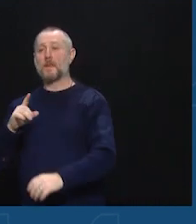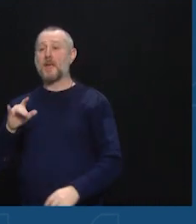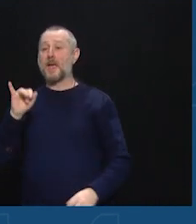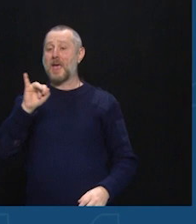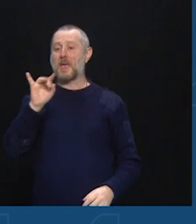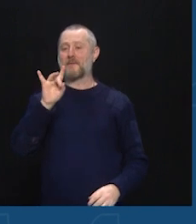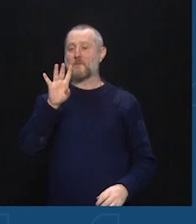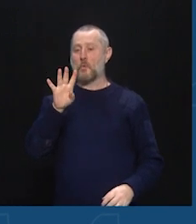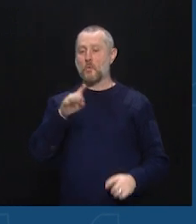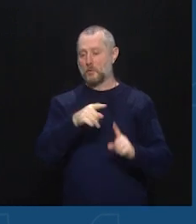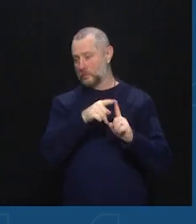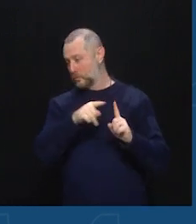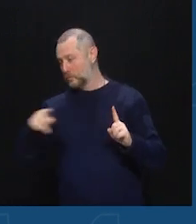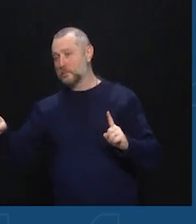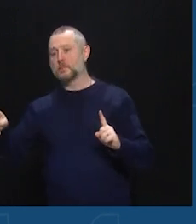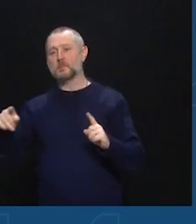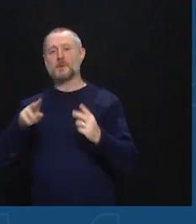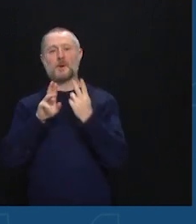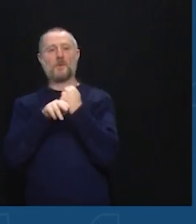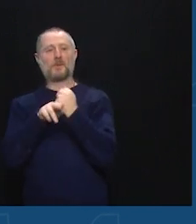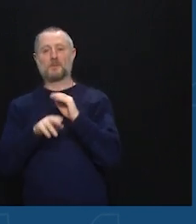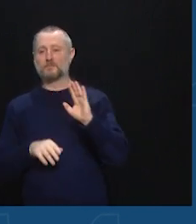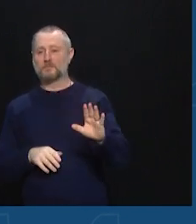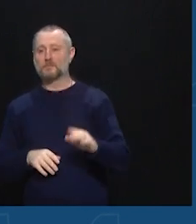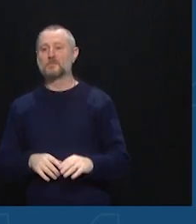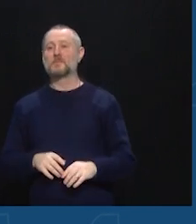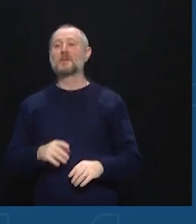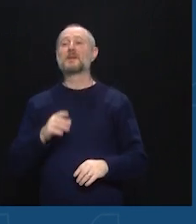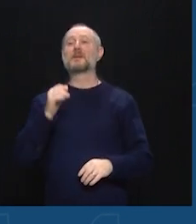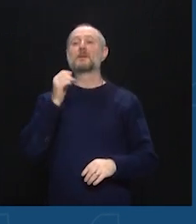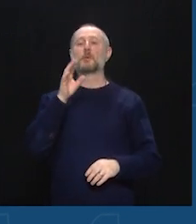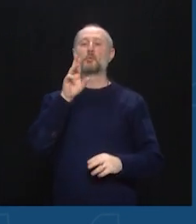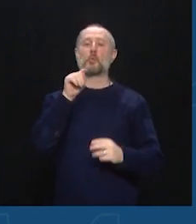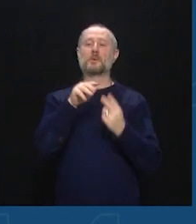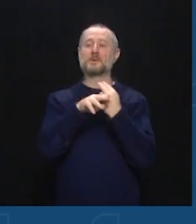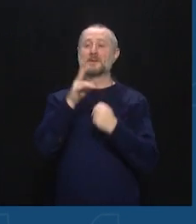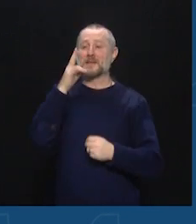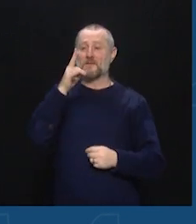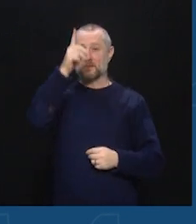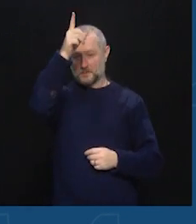lines, Route 17 east of Binghamton,